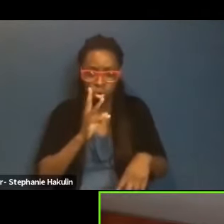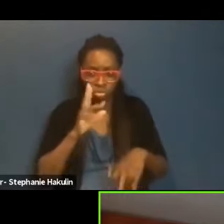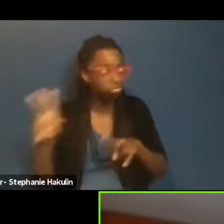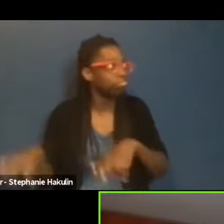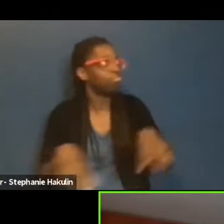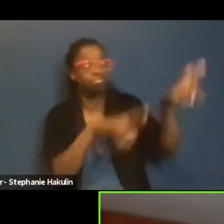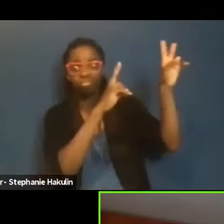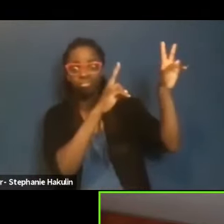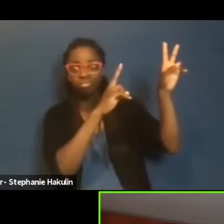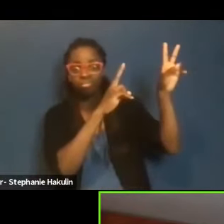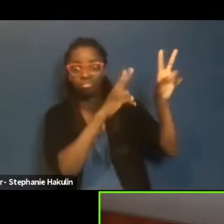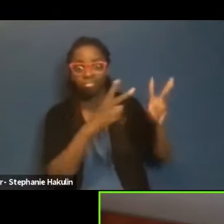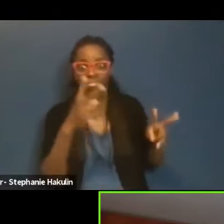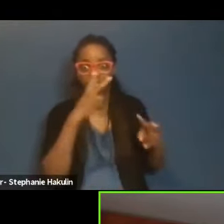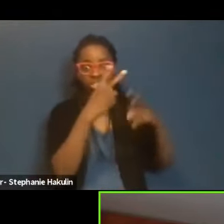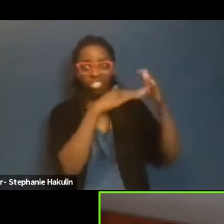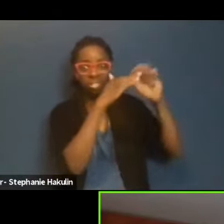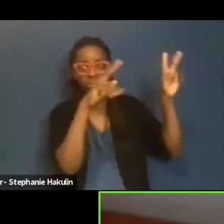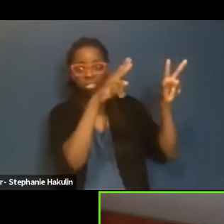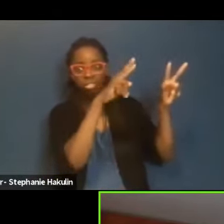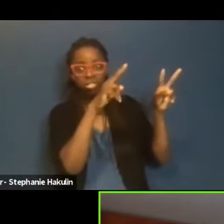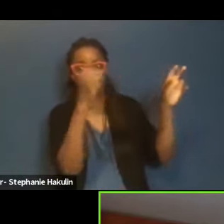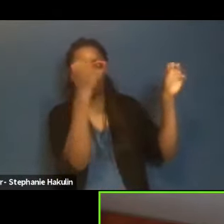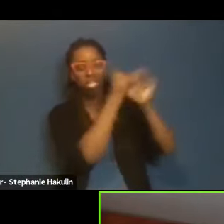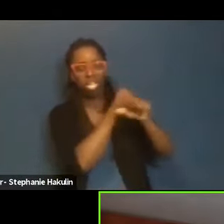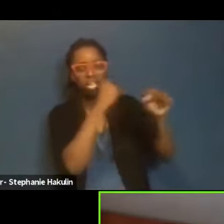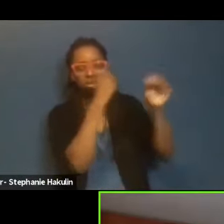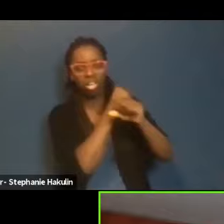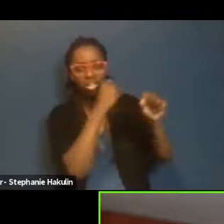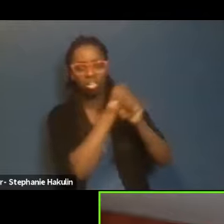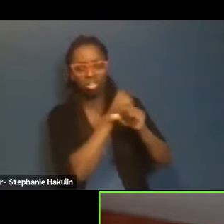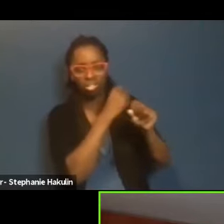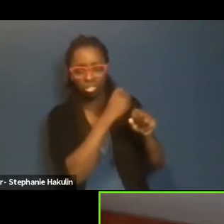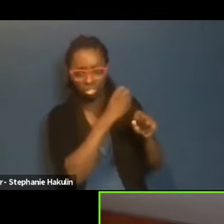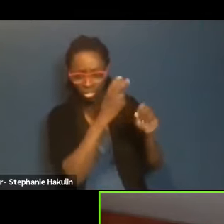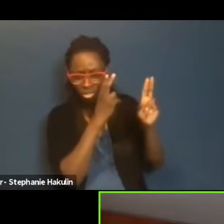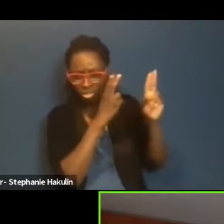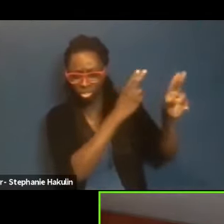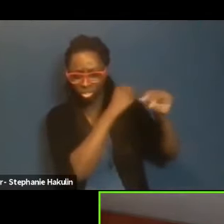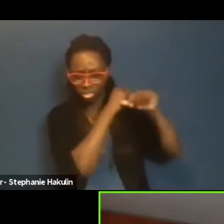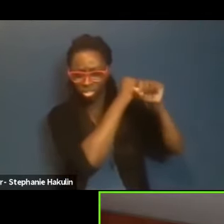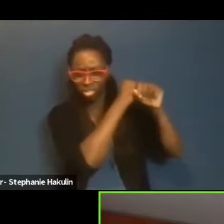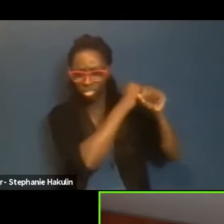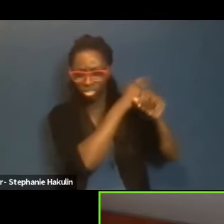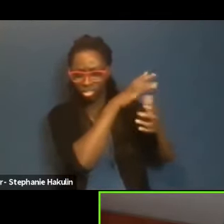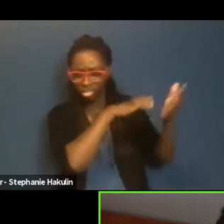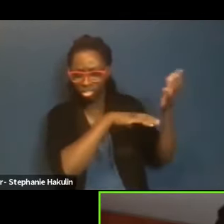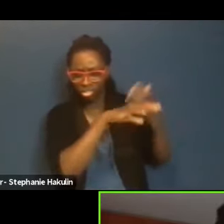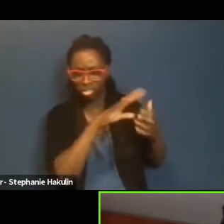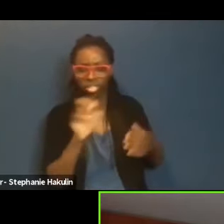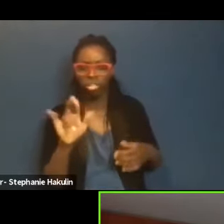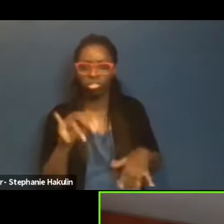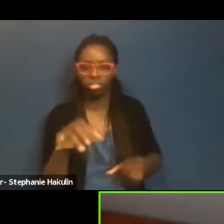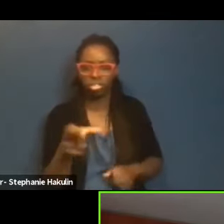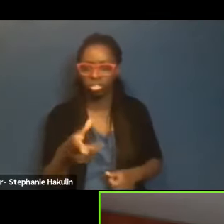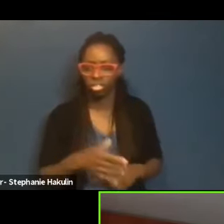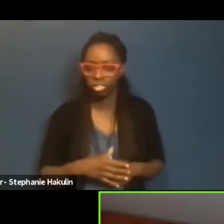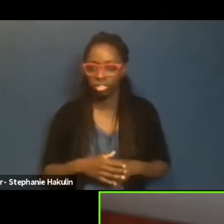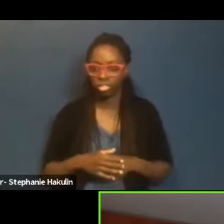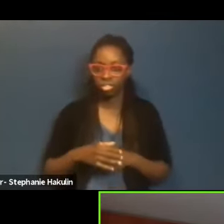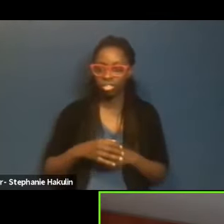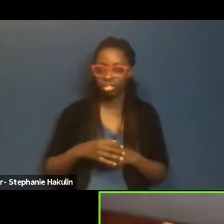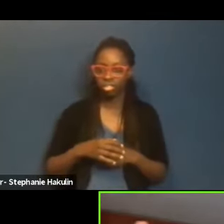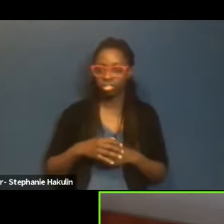like azabaches against the steel gray storm clouds. They dance and shout to the god of the mountain, todo lo mío es